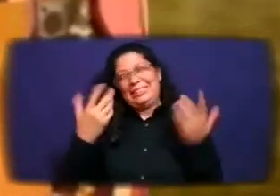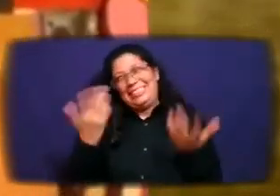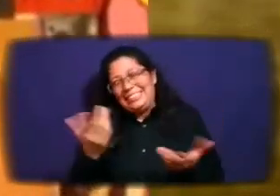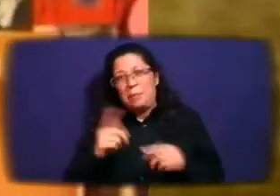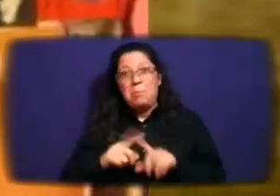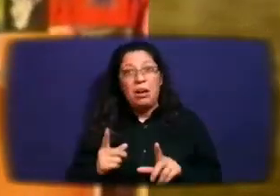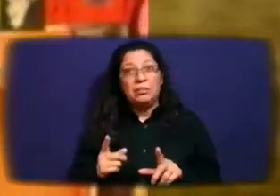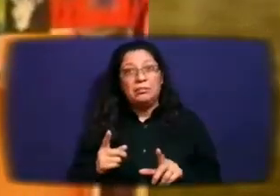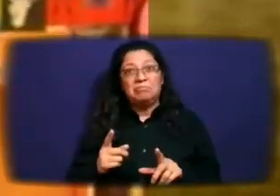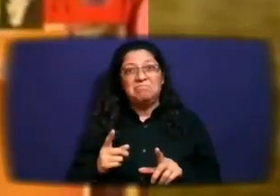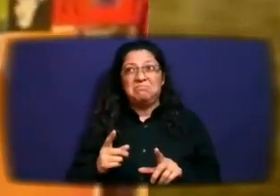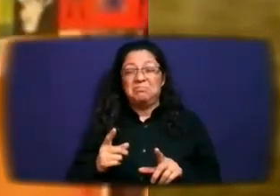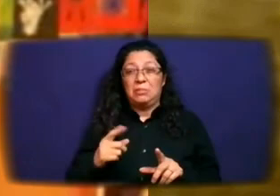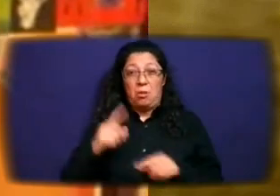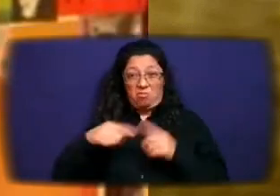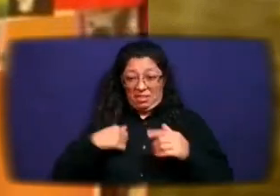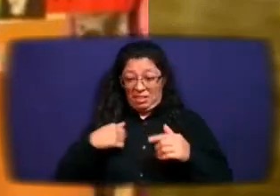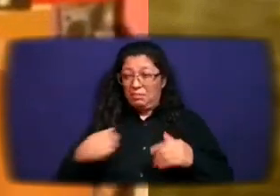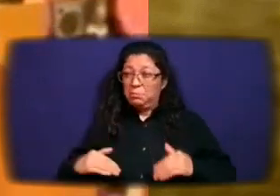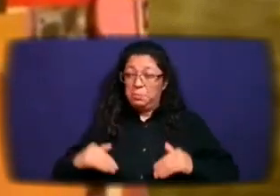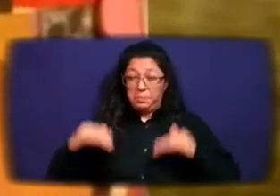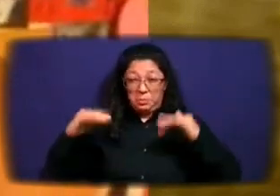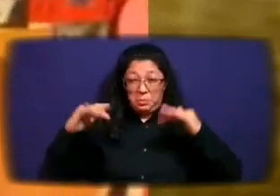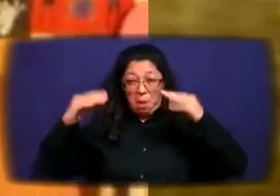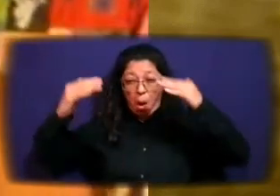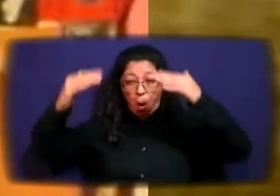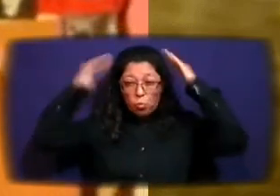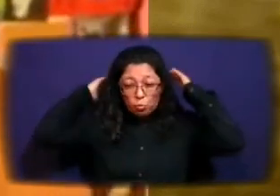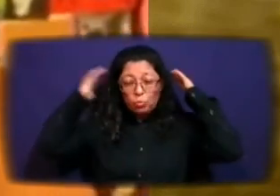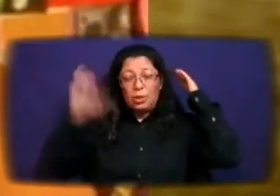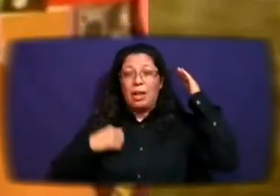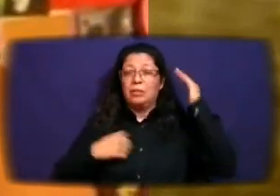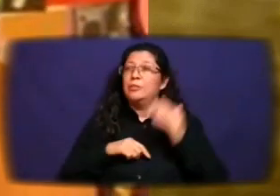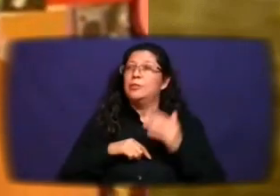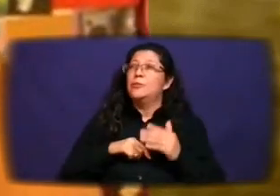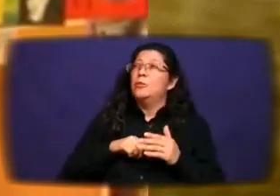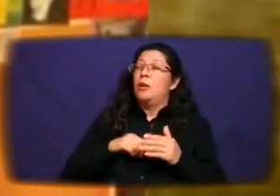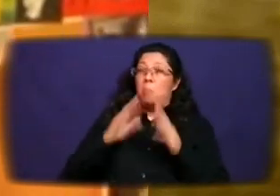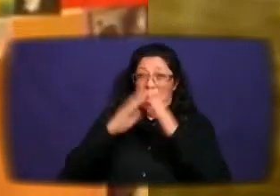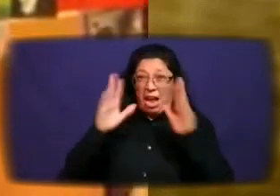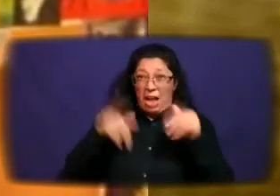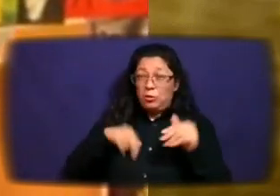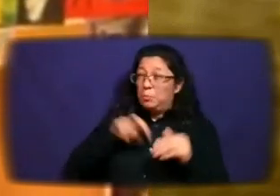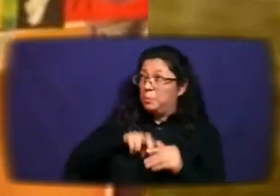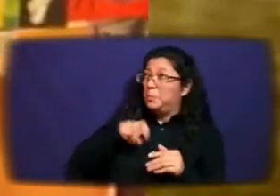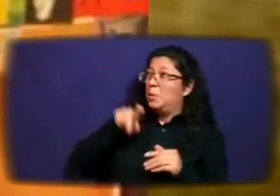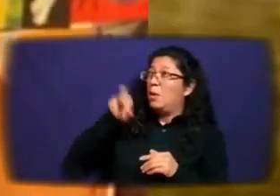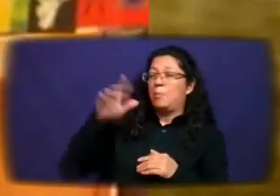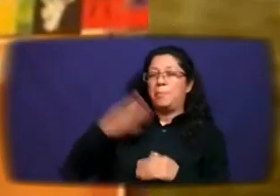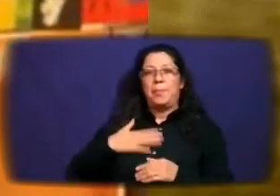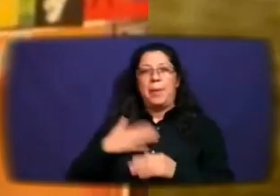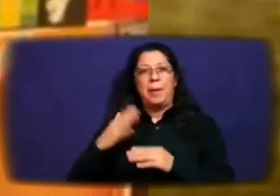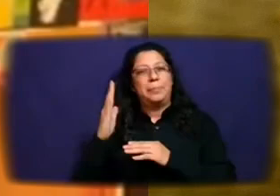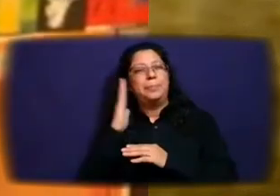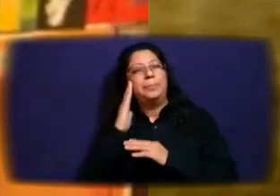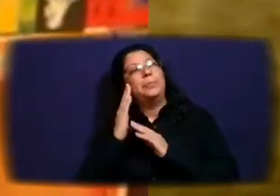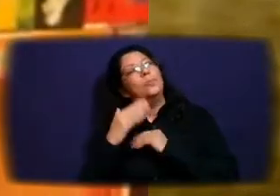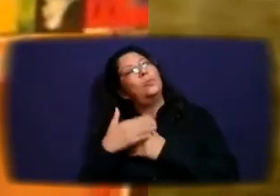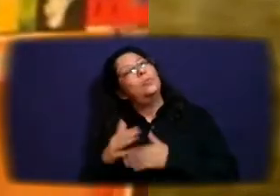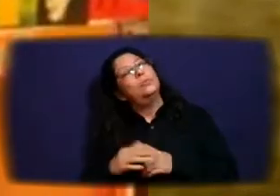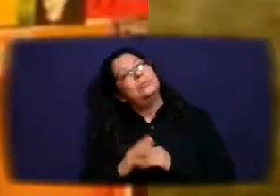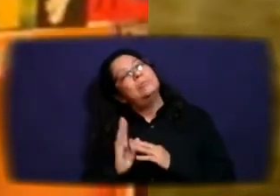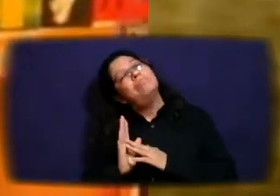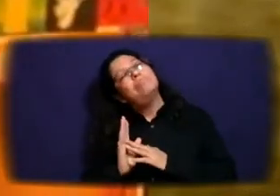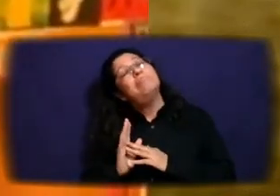whenever it gets to be too much, I just go up the stairs and retreat to my bedroom.